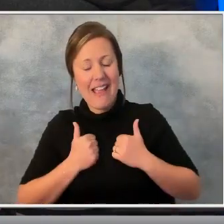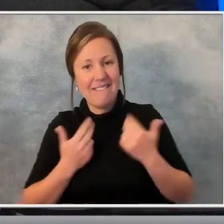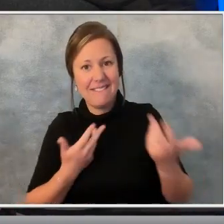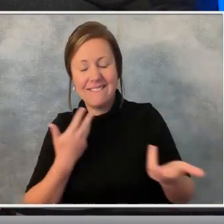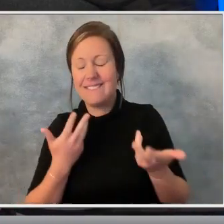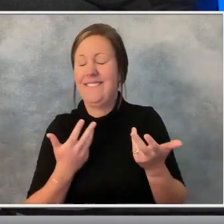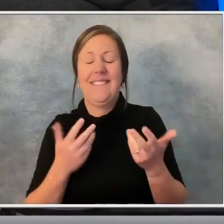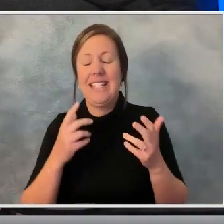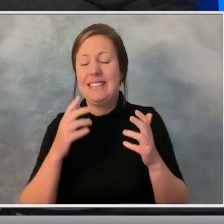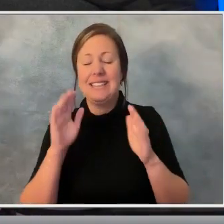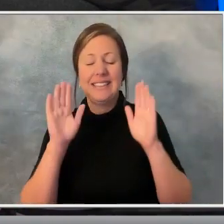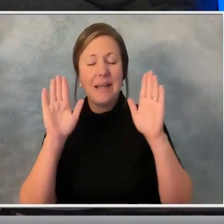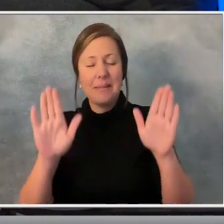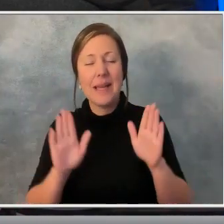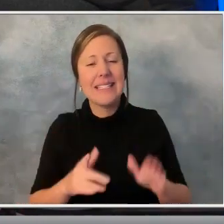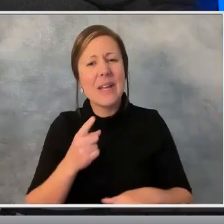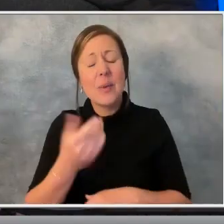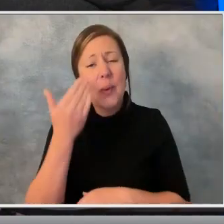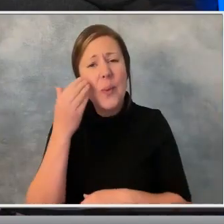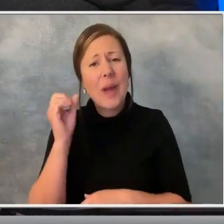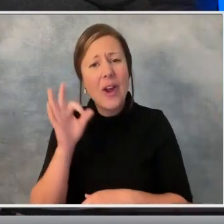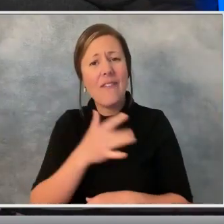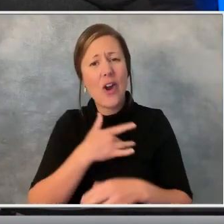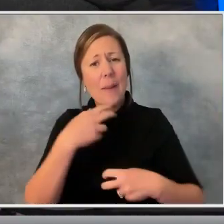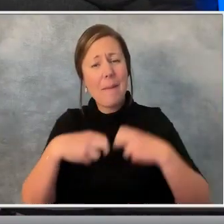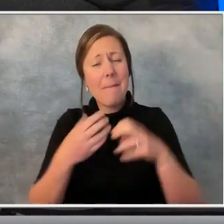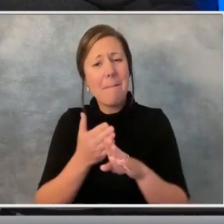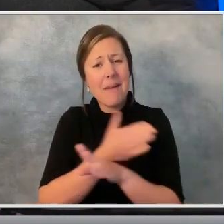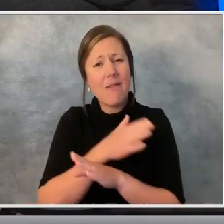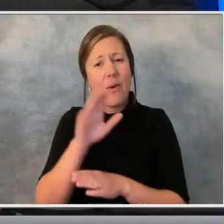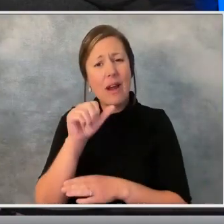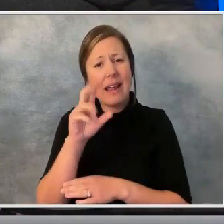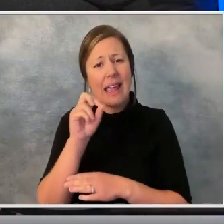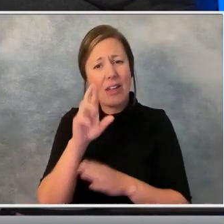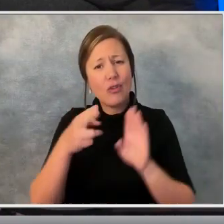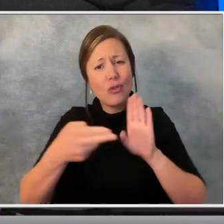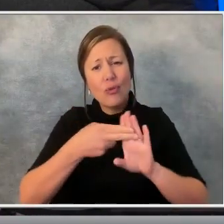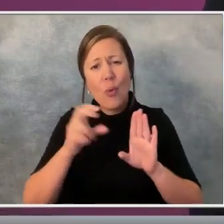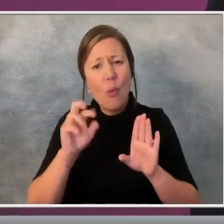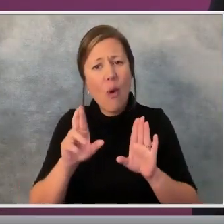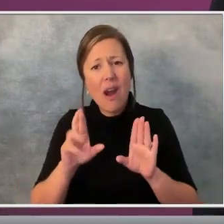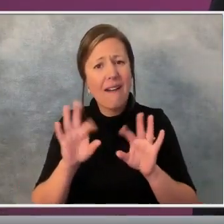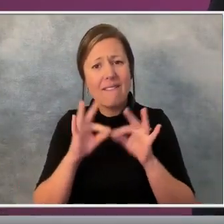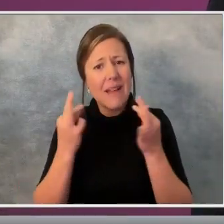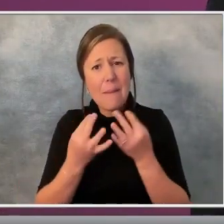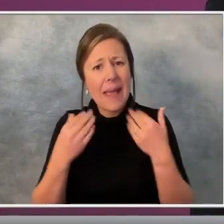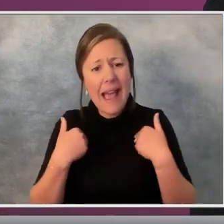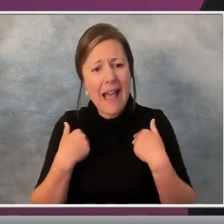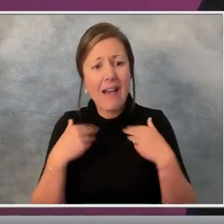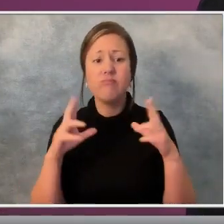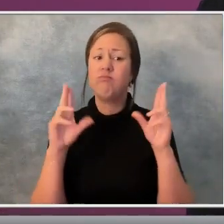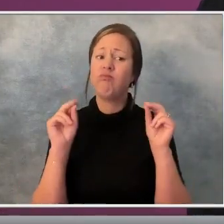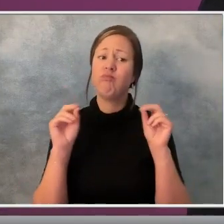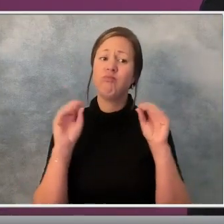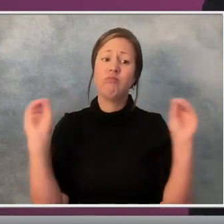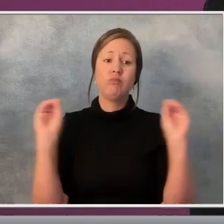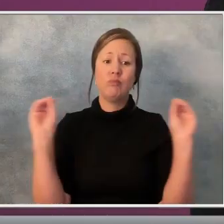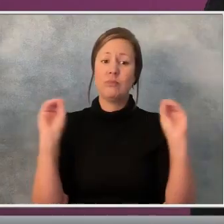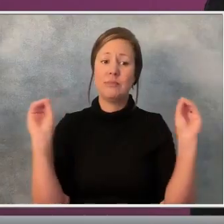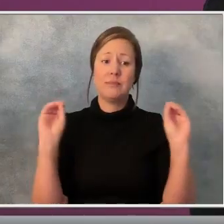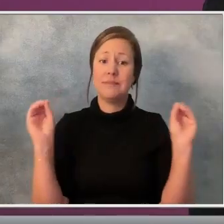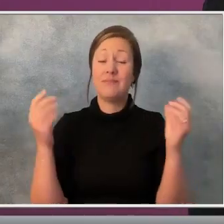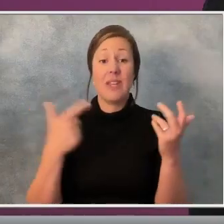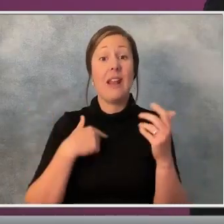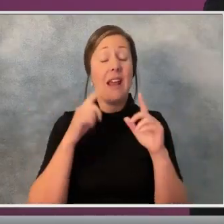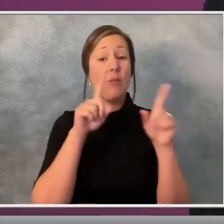issues before your cancer diagnosis? Was there any family history? No, not at all. And I was going to my primary doctor,